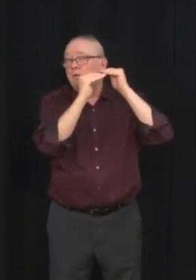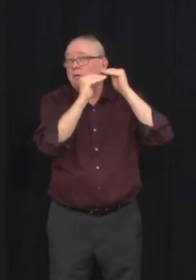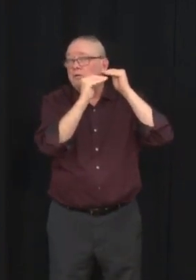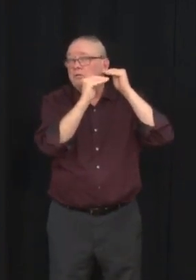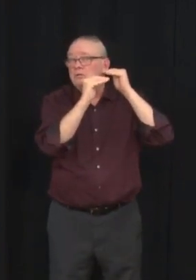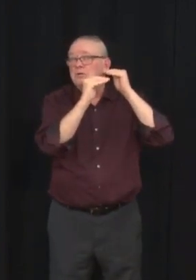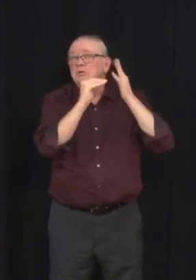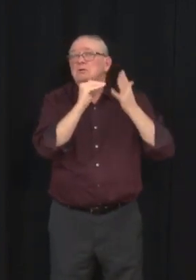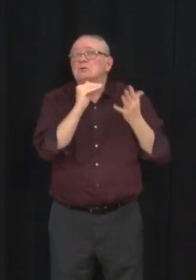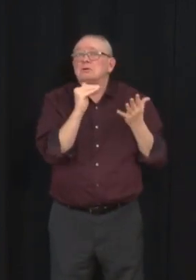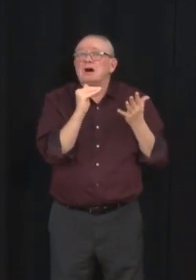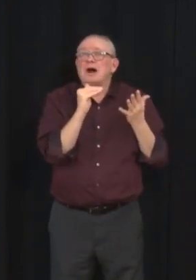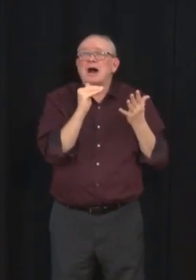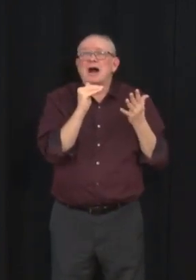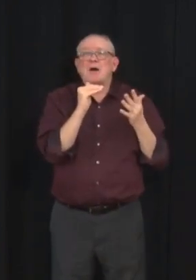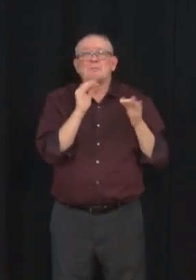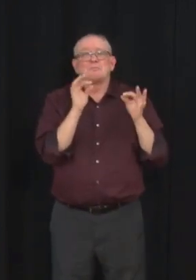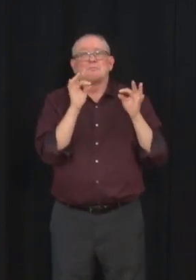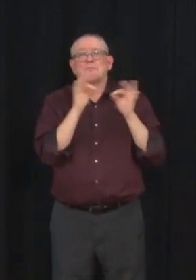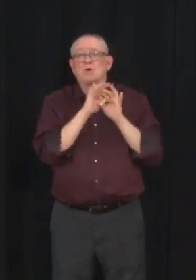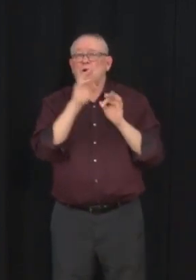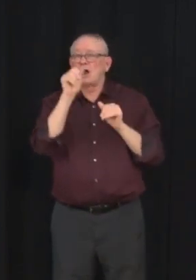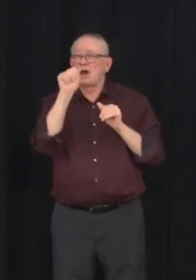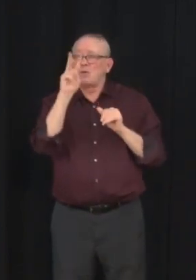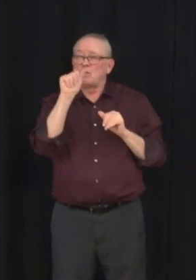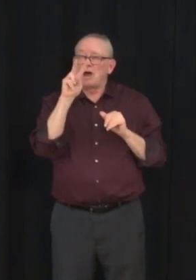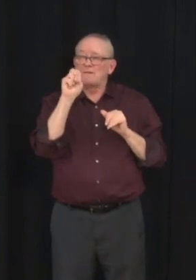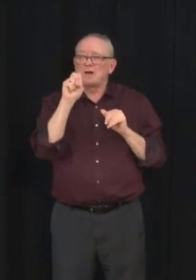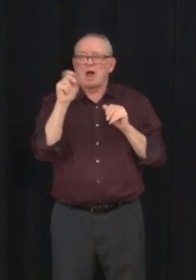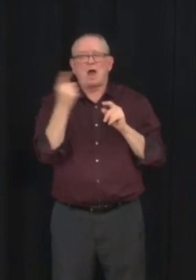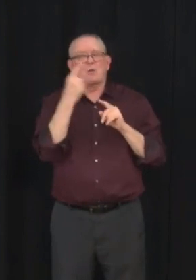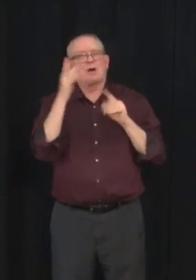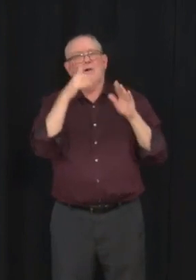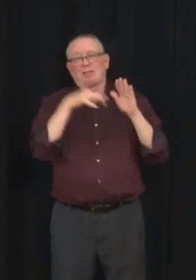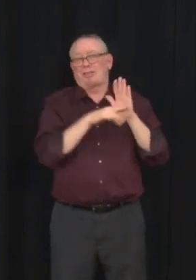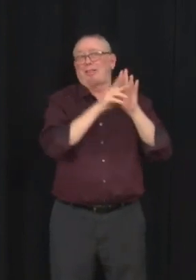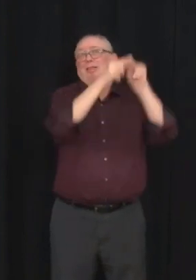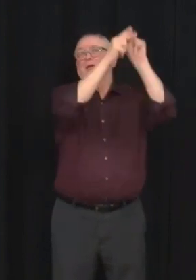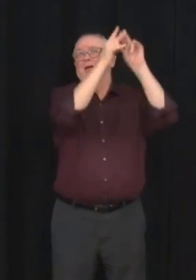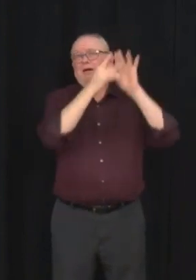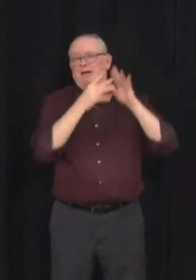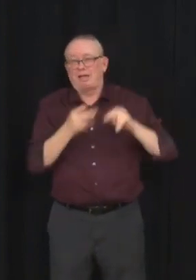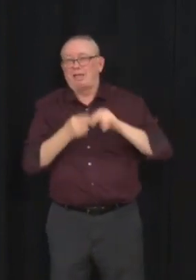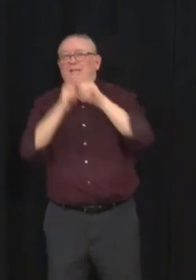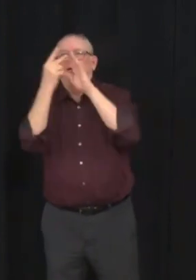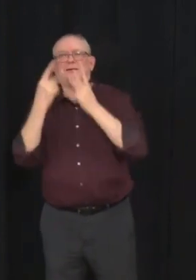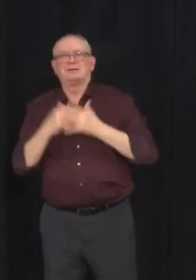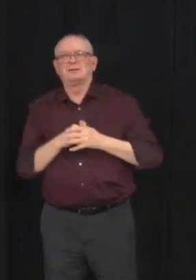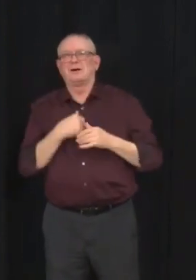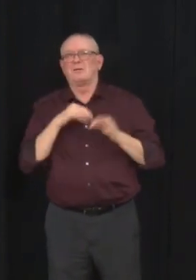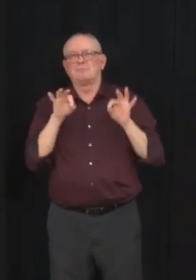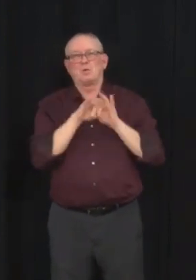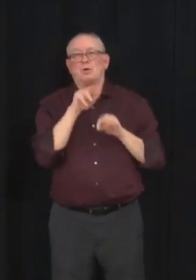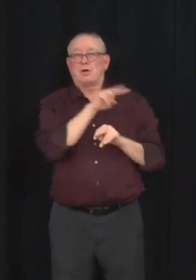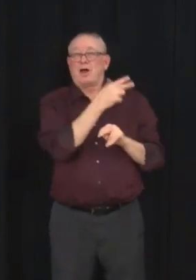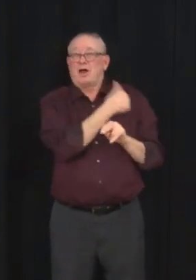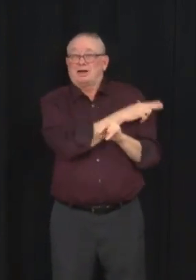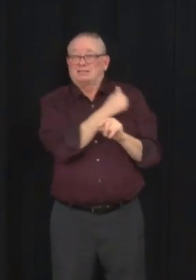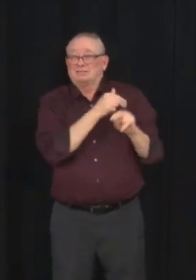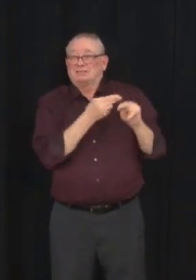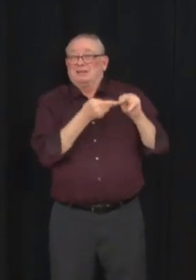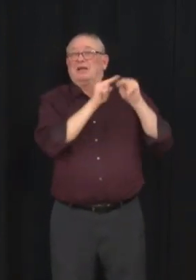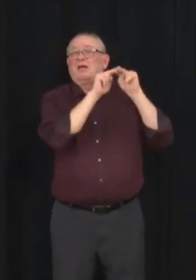hospitalizations continue to rise after the peak of cases, and we have not seen that peak of acute care impact. And